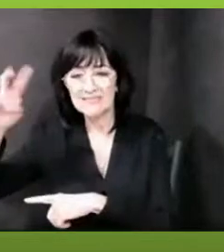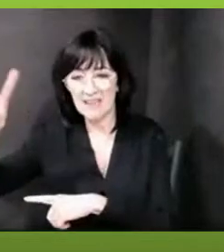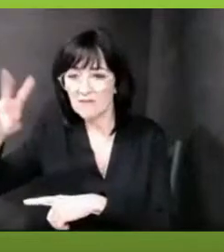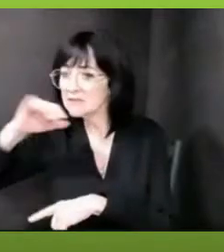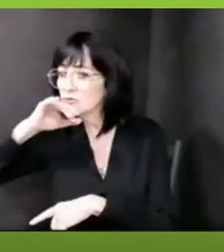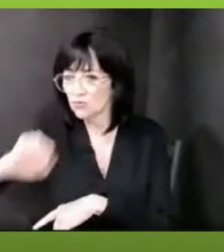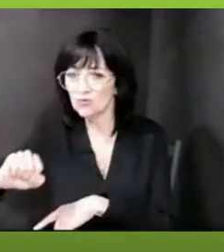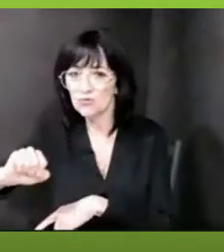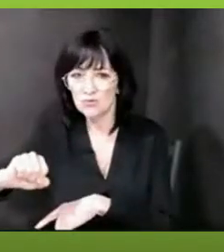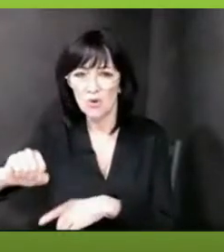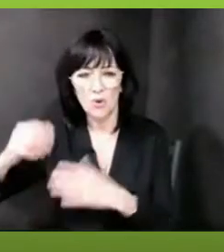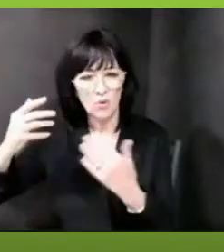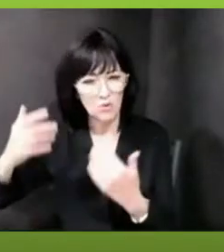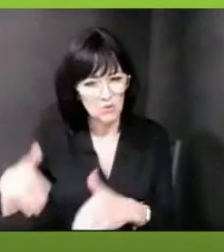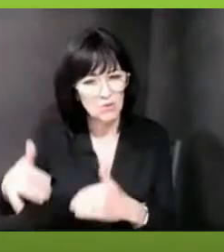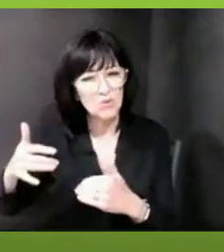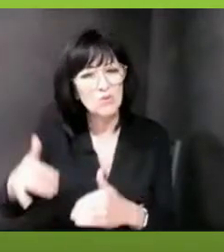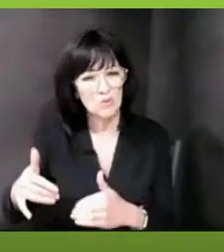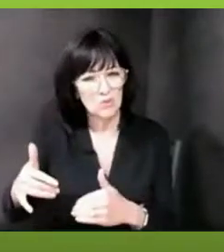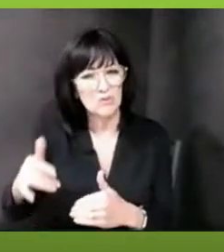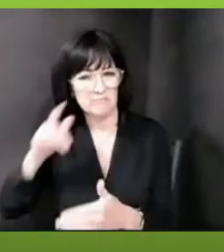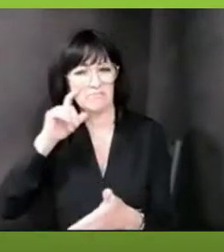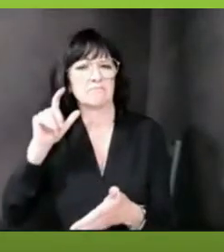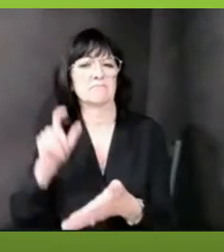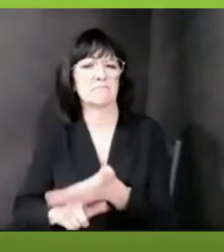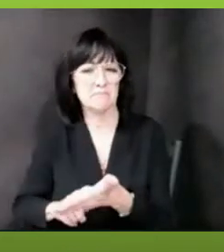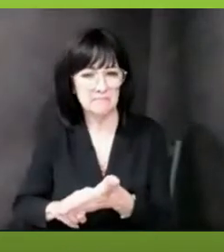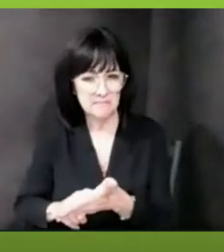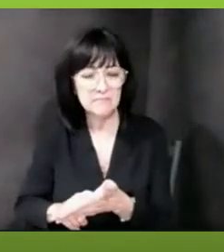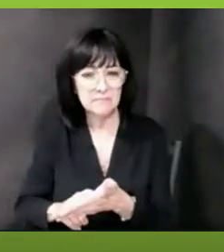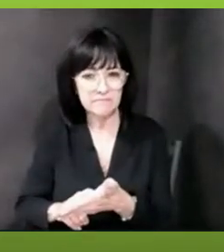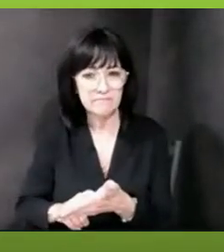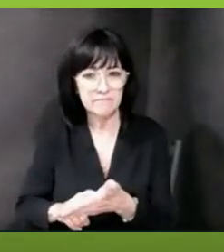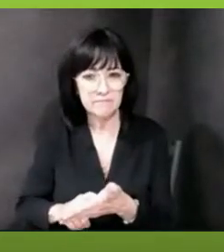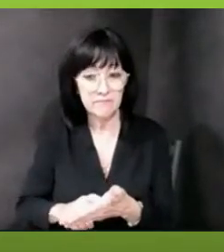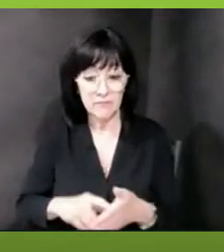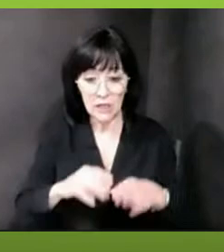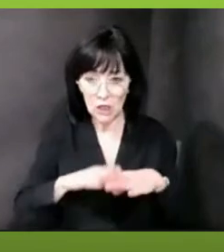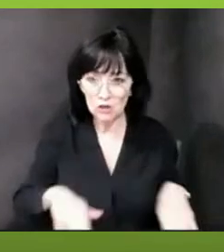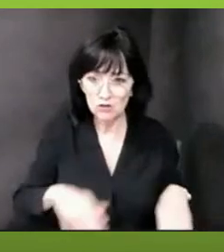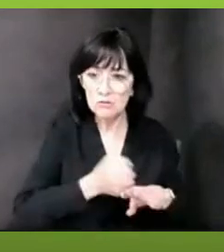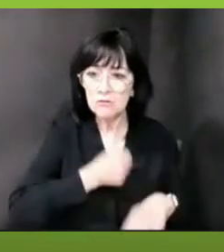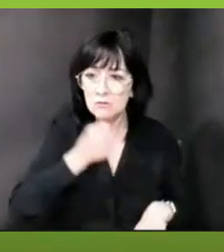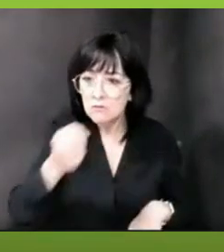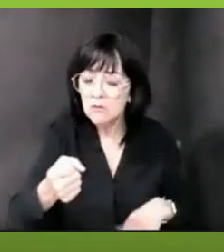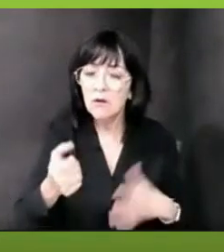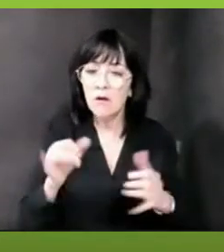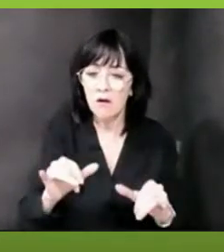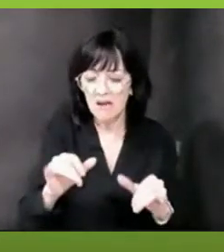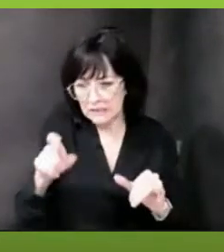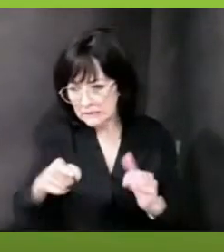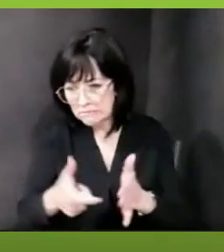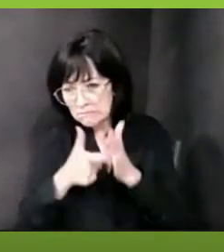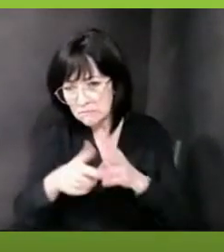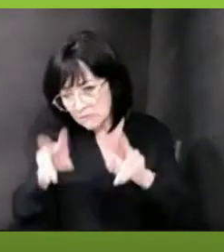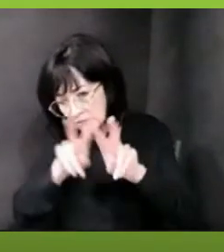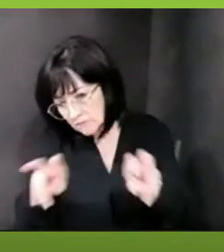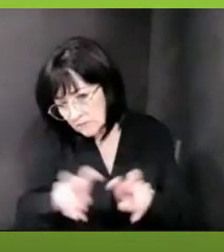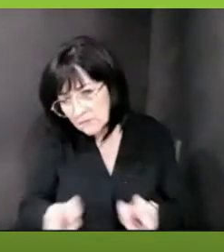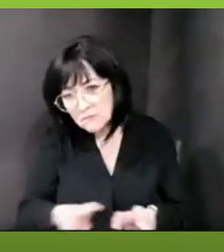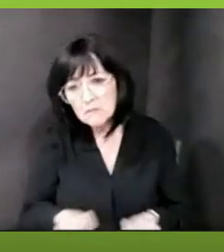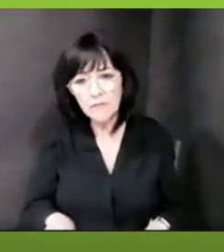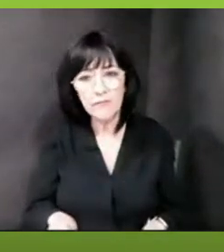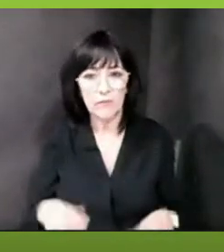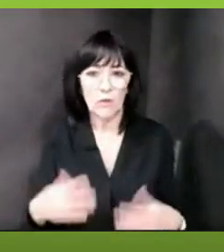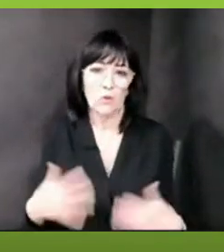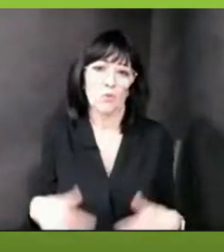increase of children kind of needing higher level of assessment and evaluation. And, very grateful that